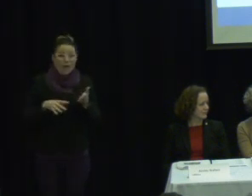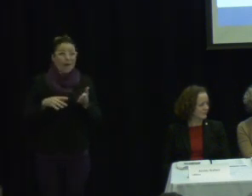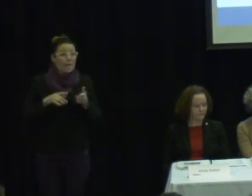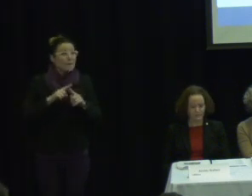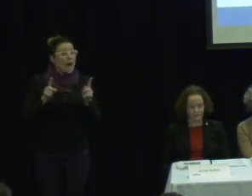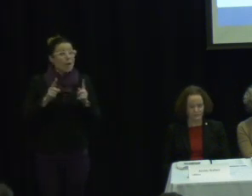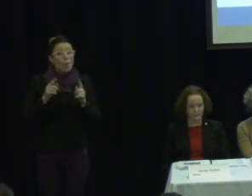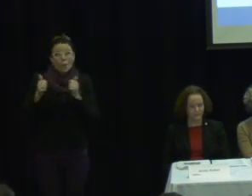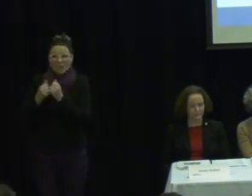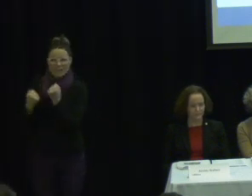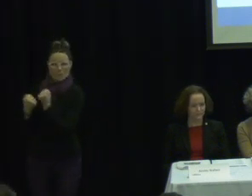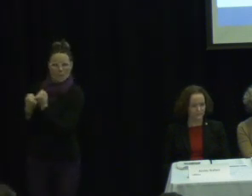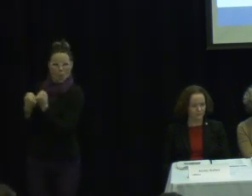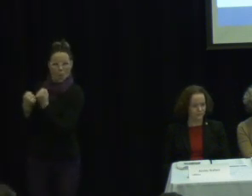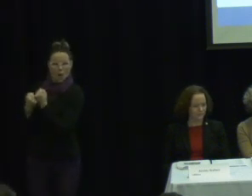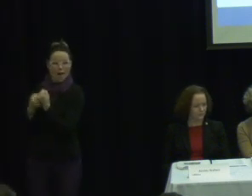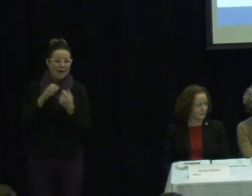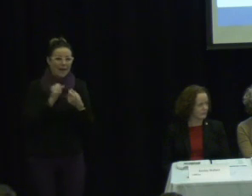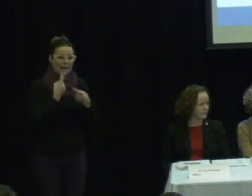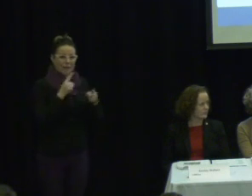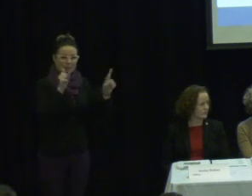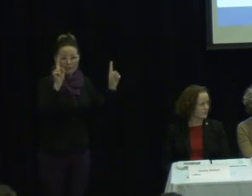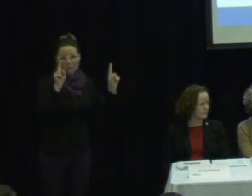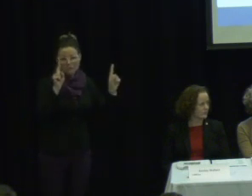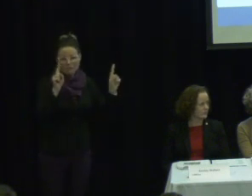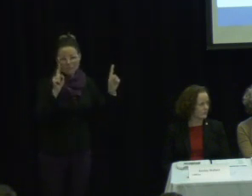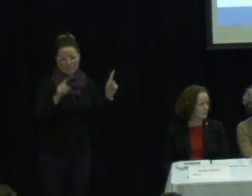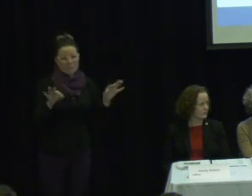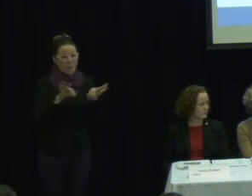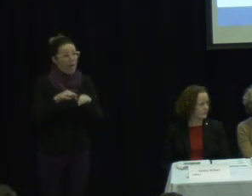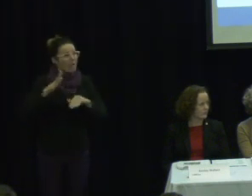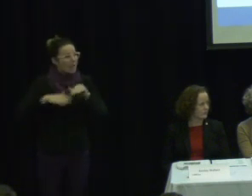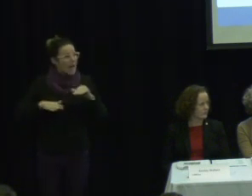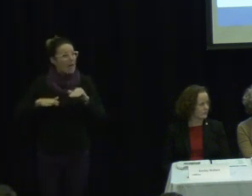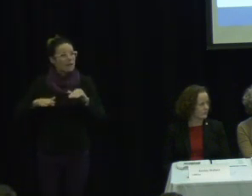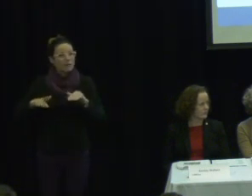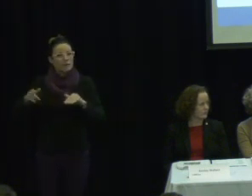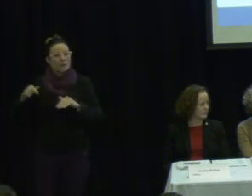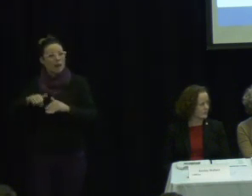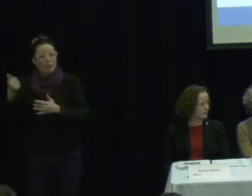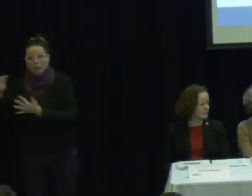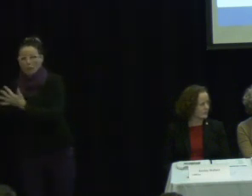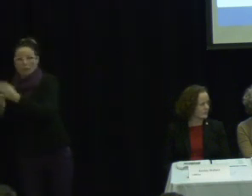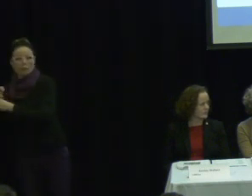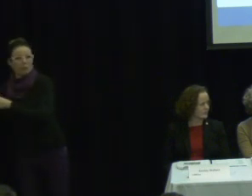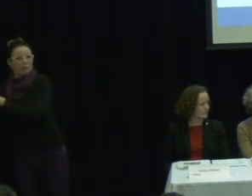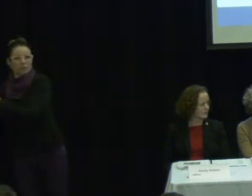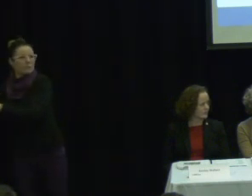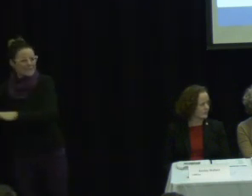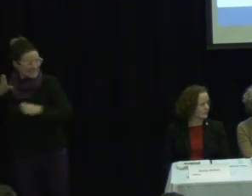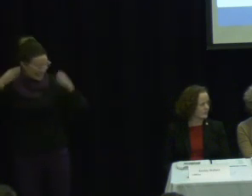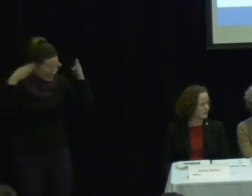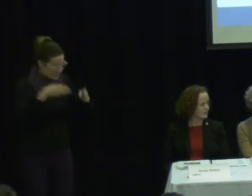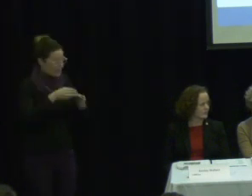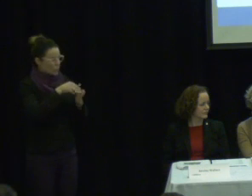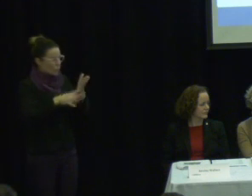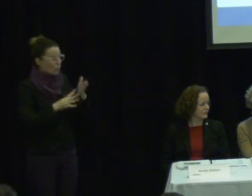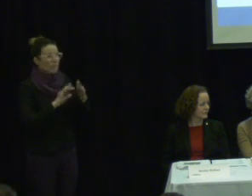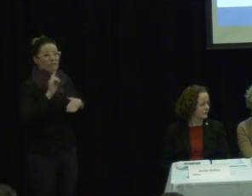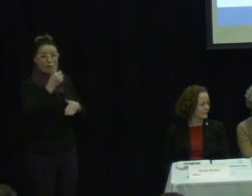those four or five indicators are all really good news. Any great university has got to have positive trends in this area, and we